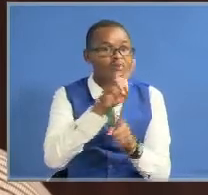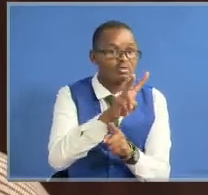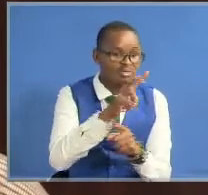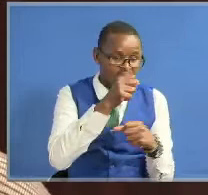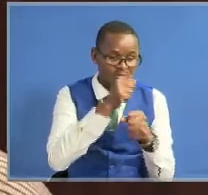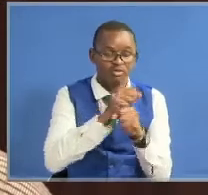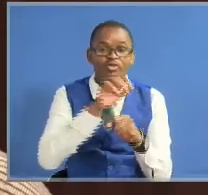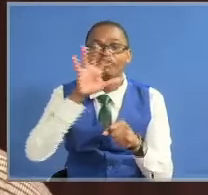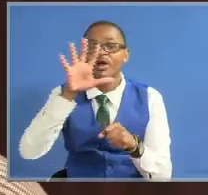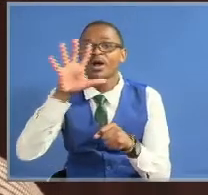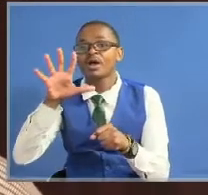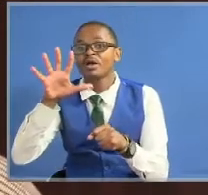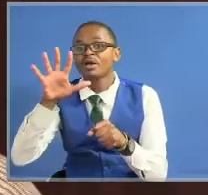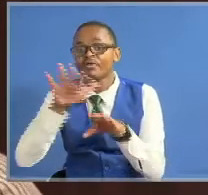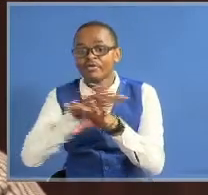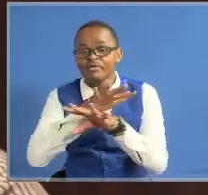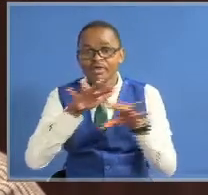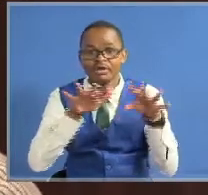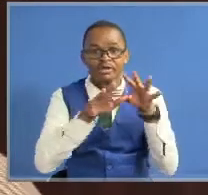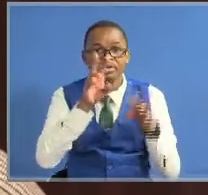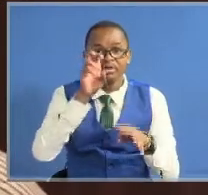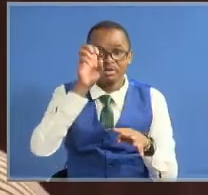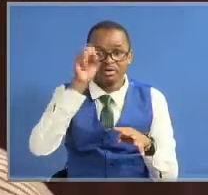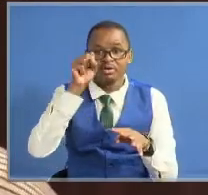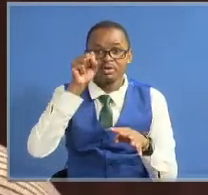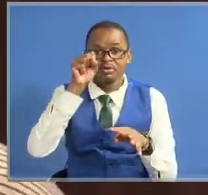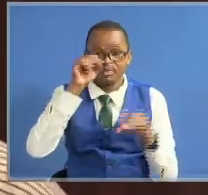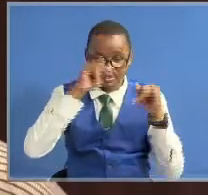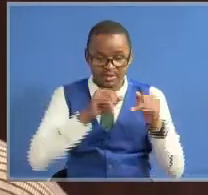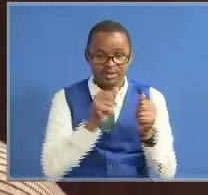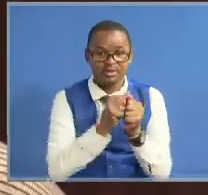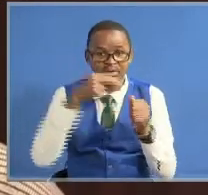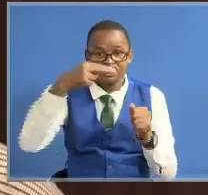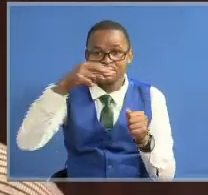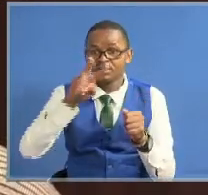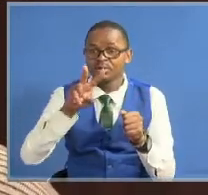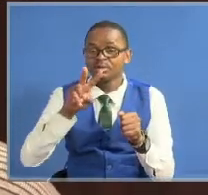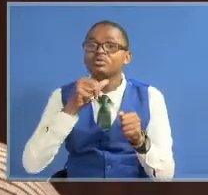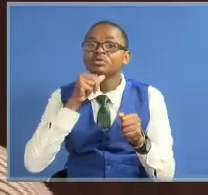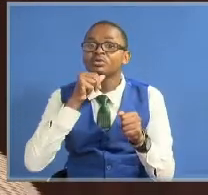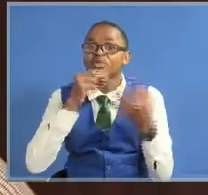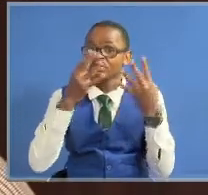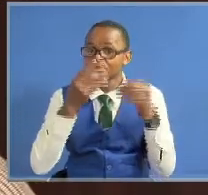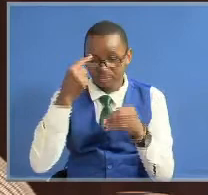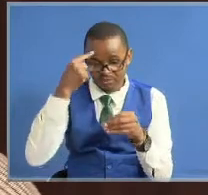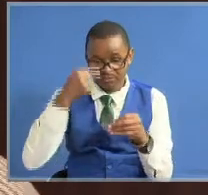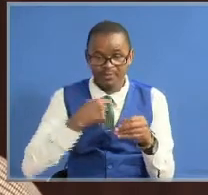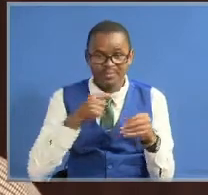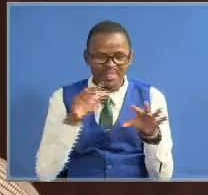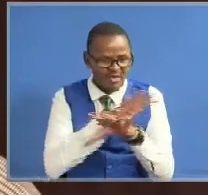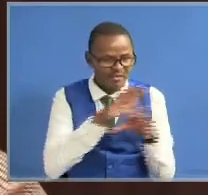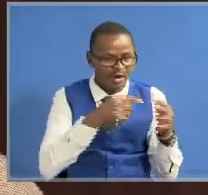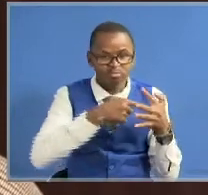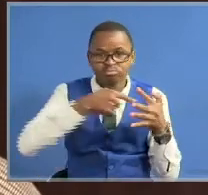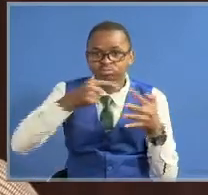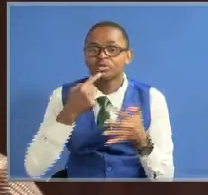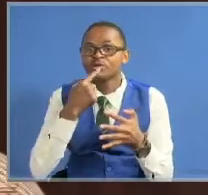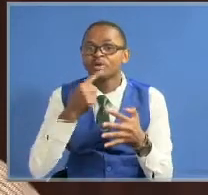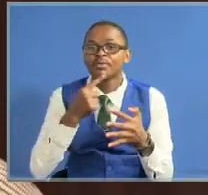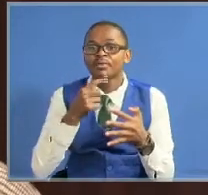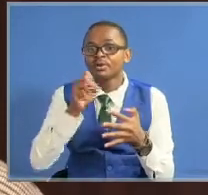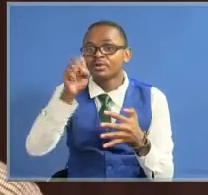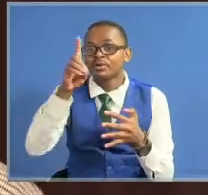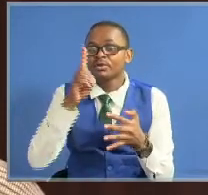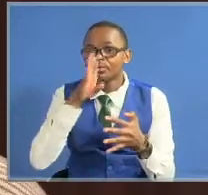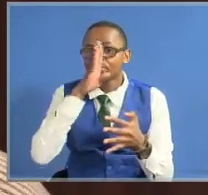I did 5 of them. And everything was, I'm living with HIV. So it was not easy for me. And everywhere I went, I was being told you should